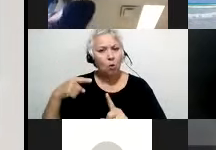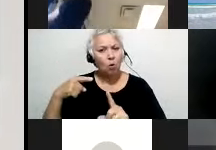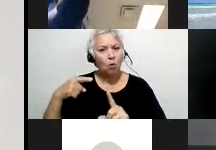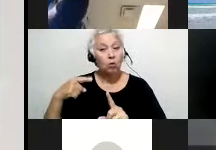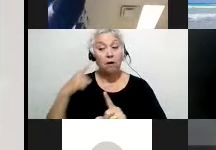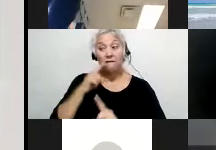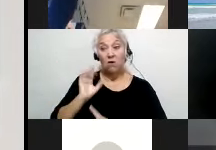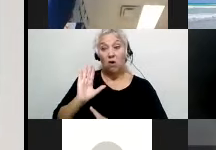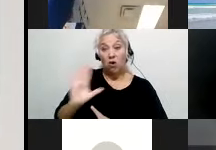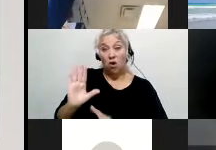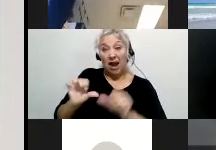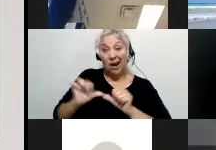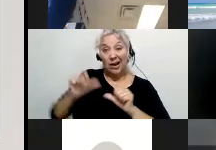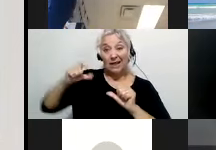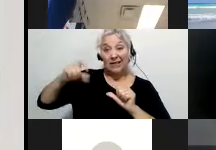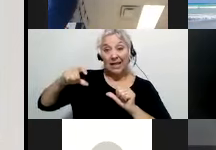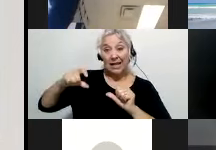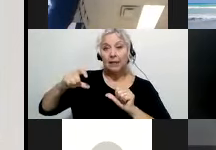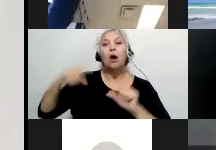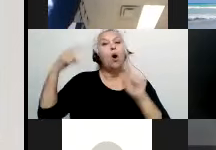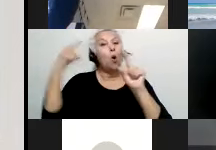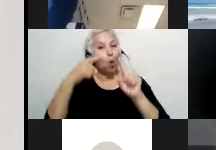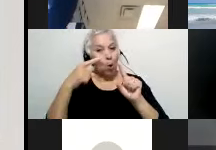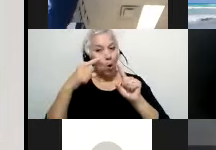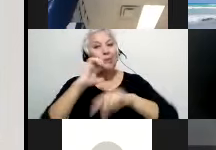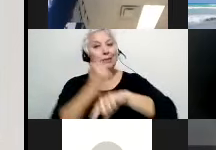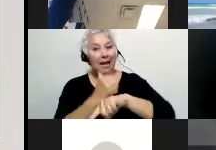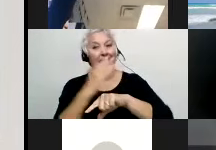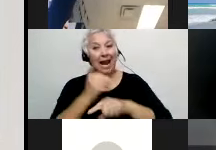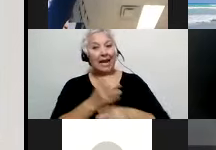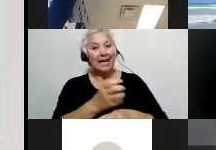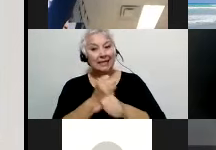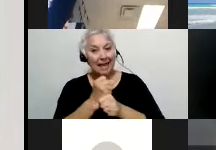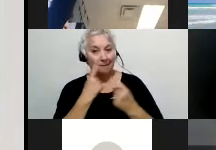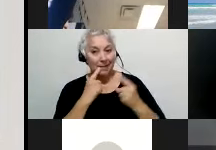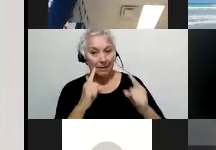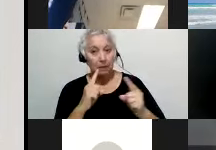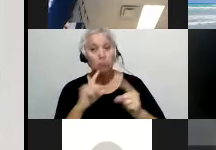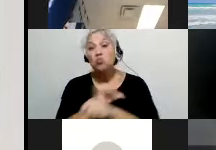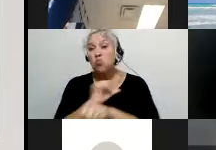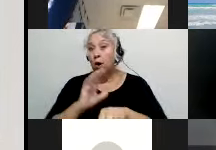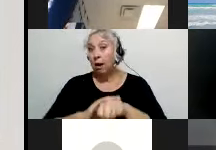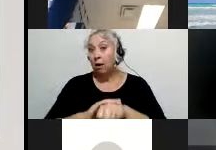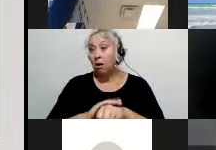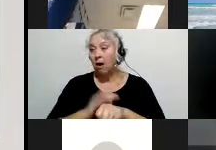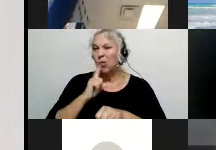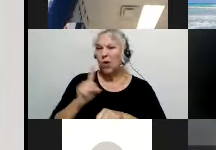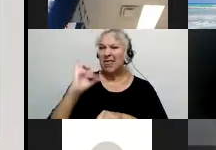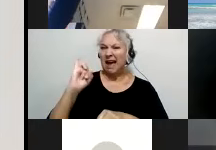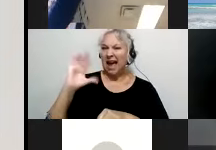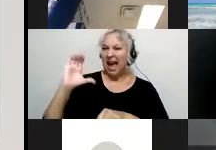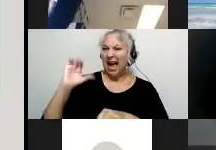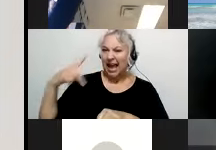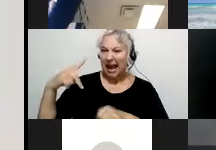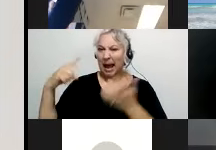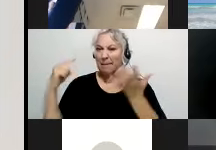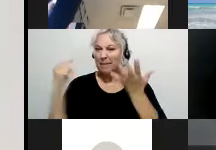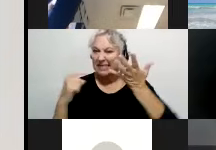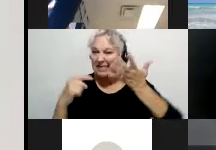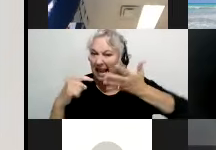Selena, her areas of need are goal setting and attainment, which we're working on that a lot with the ICAP goal steps.